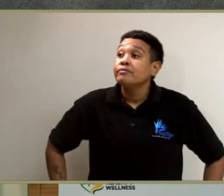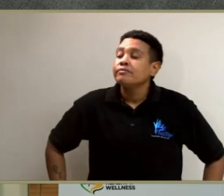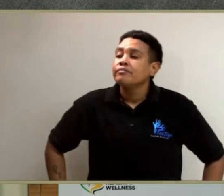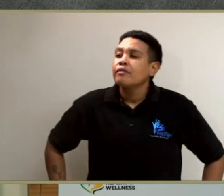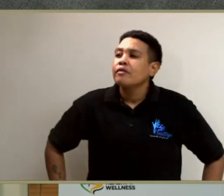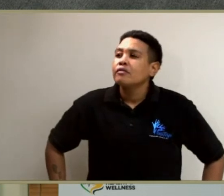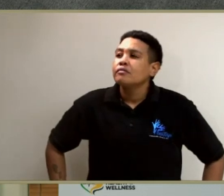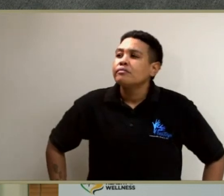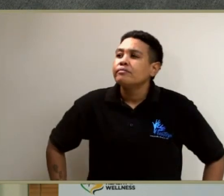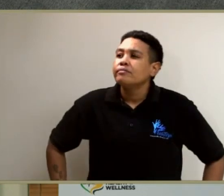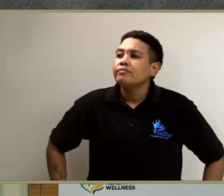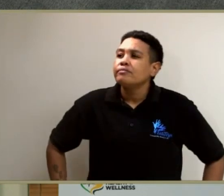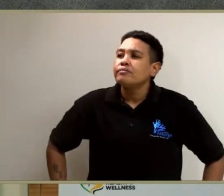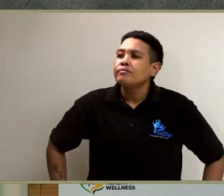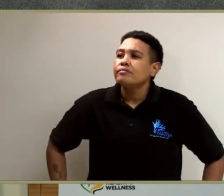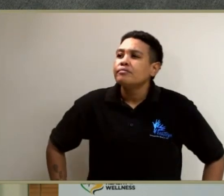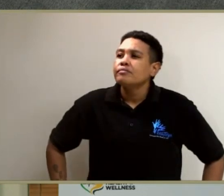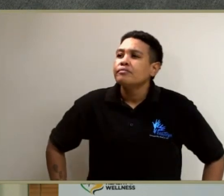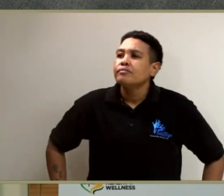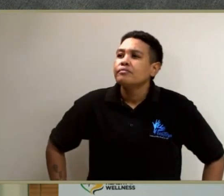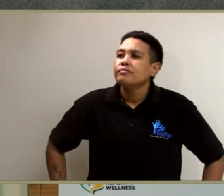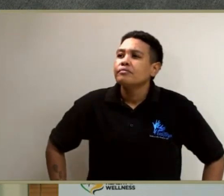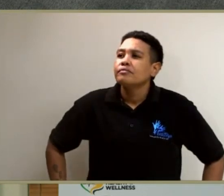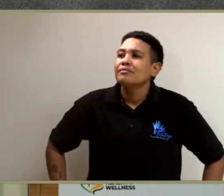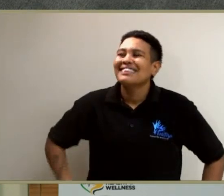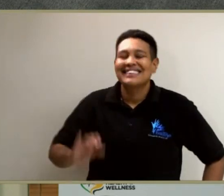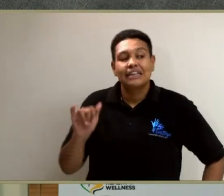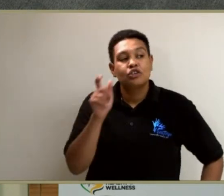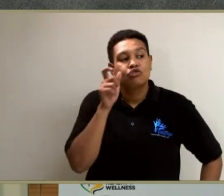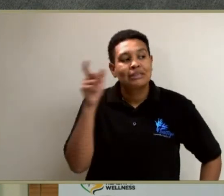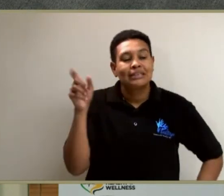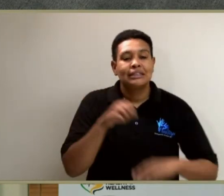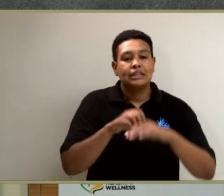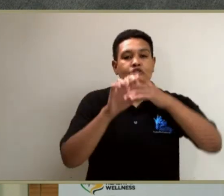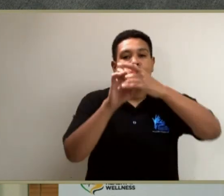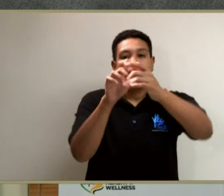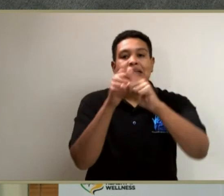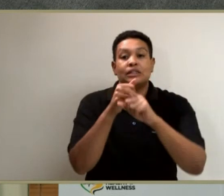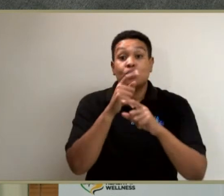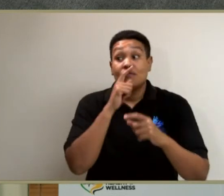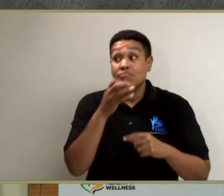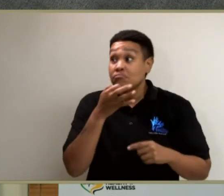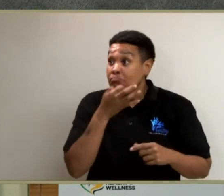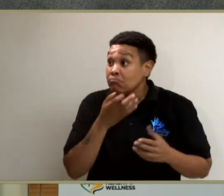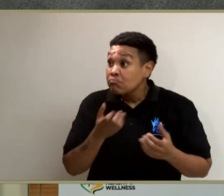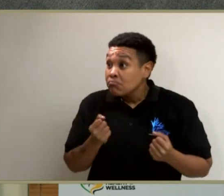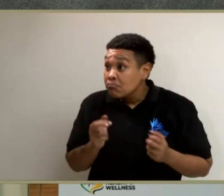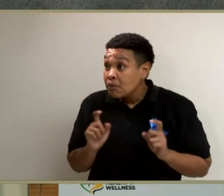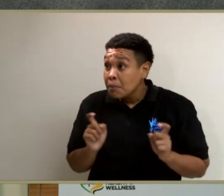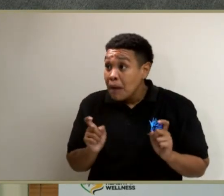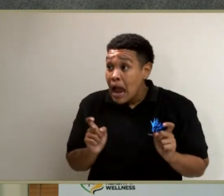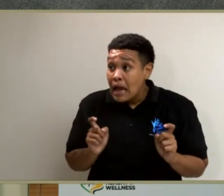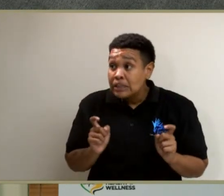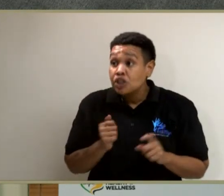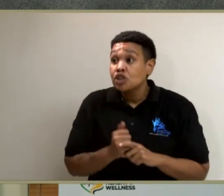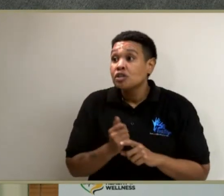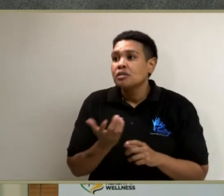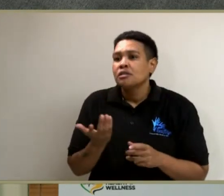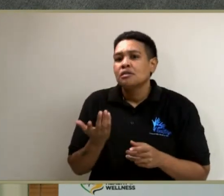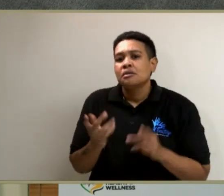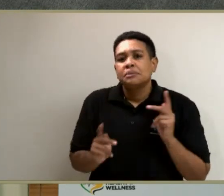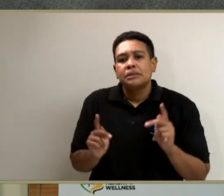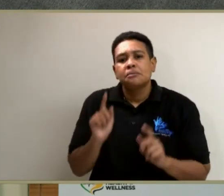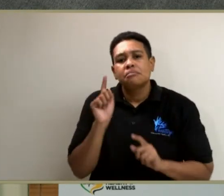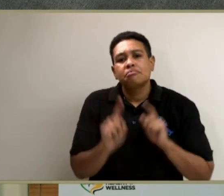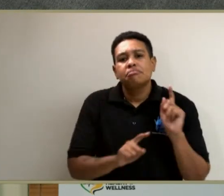pretty recent numbers. In terms of being equipped to manage the